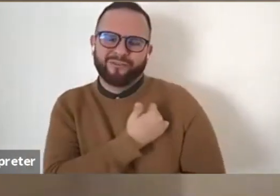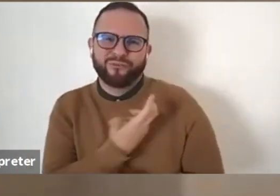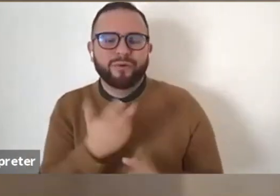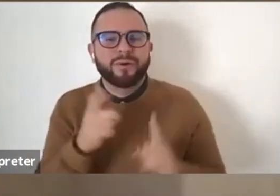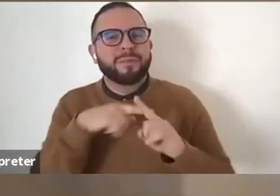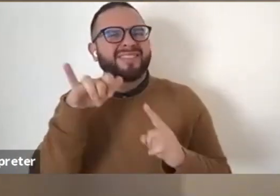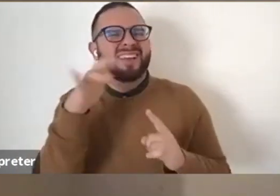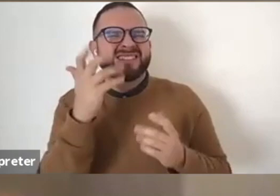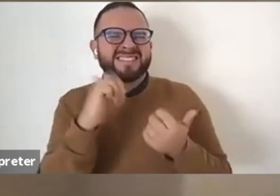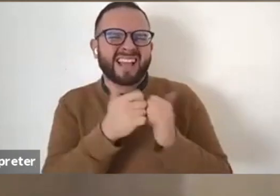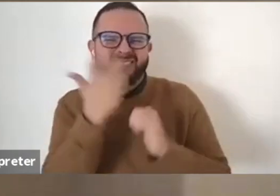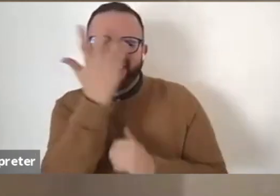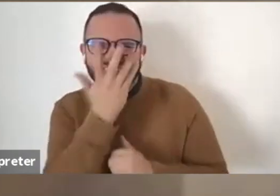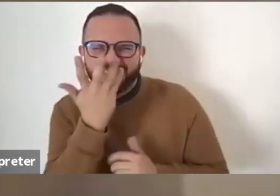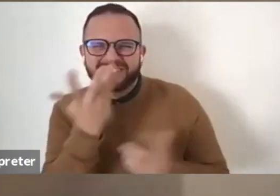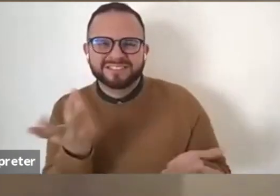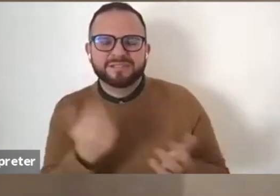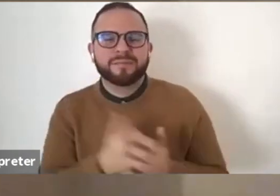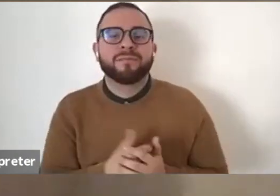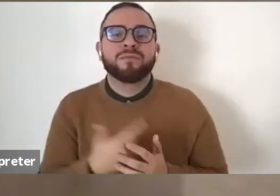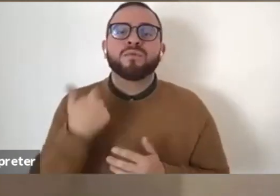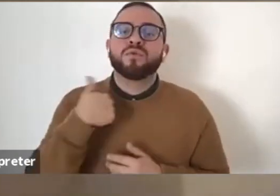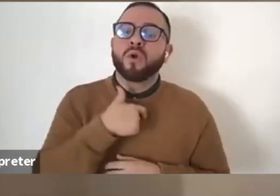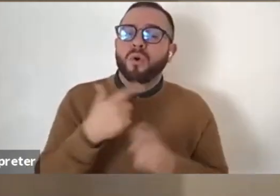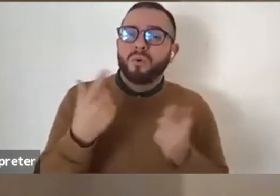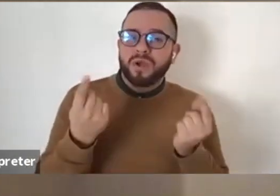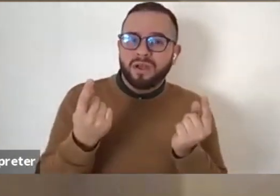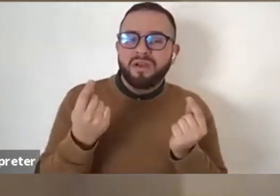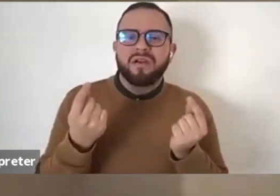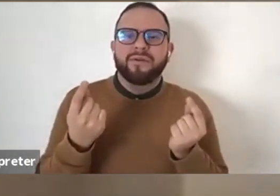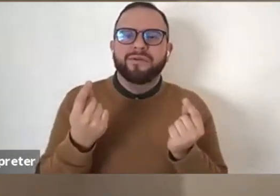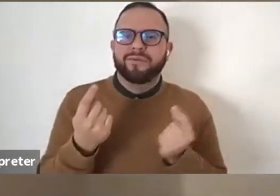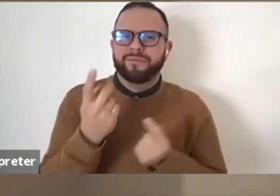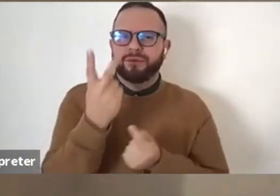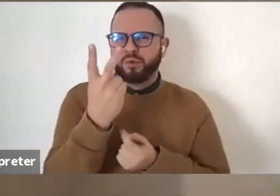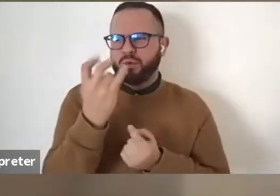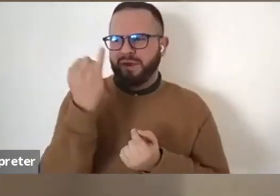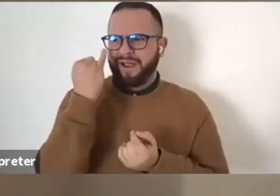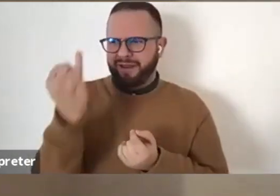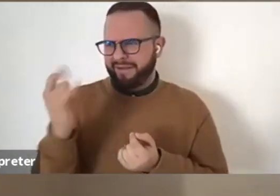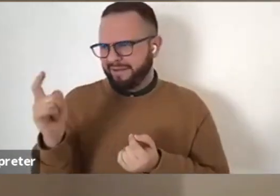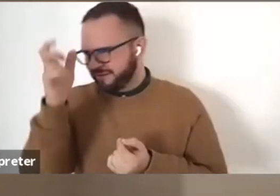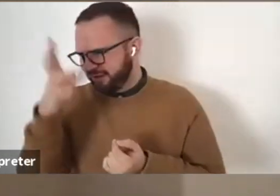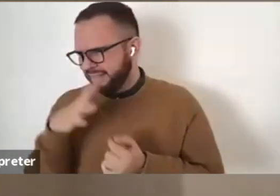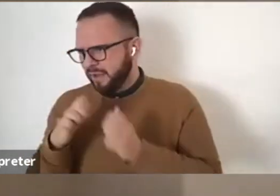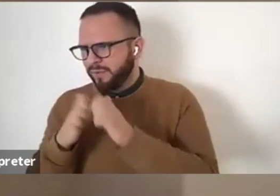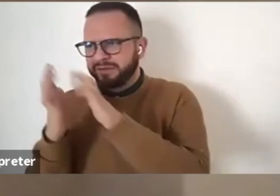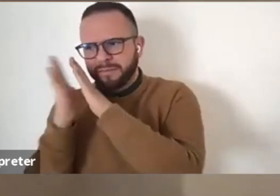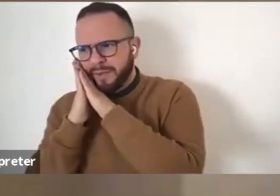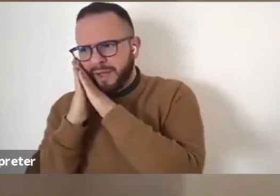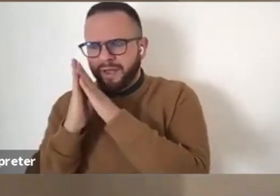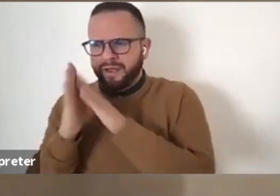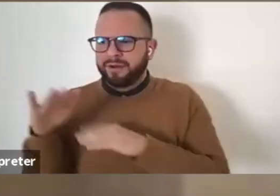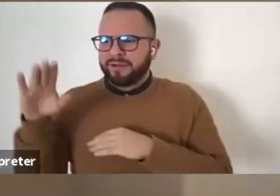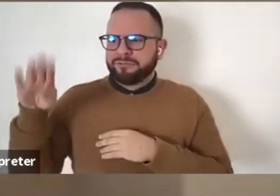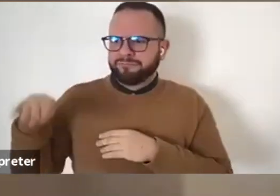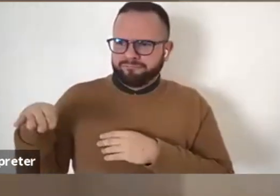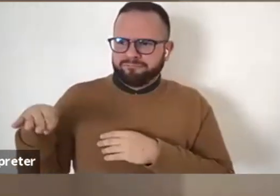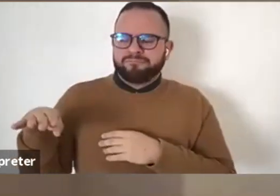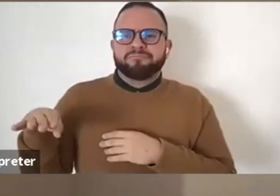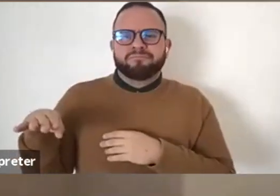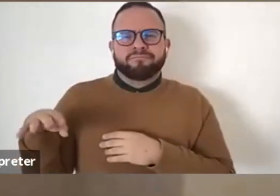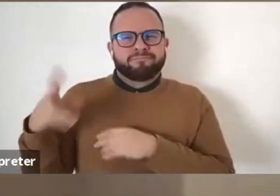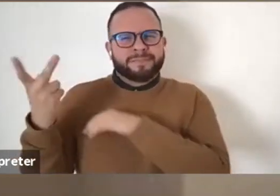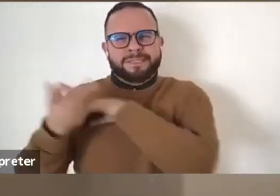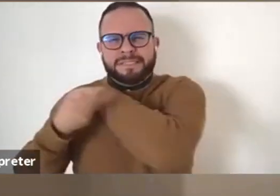So we just can combine these two things: the guy with his bed, stealing the